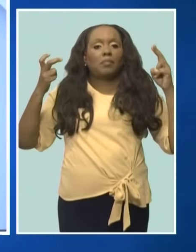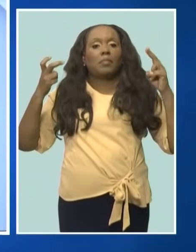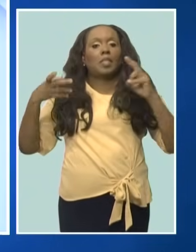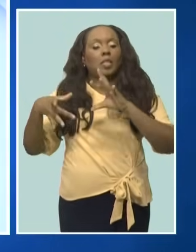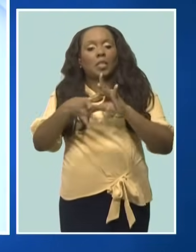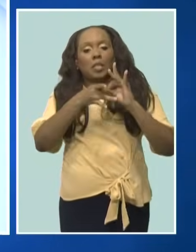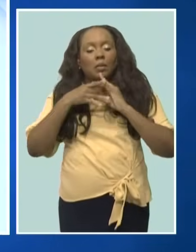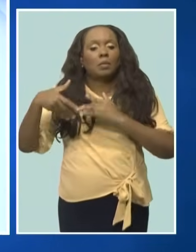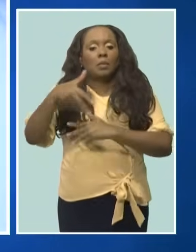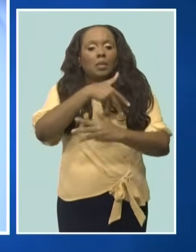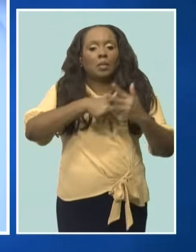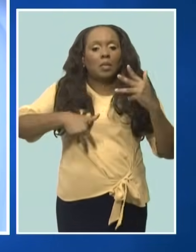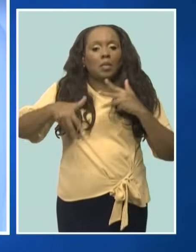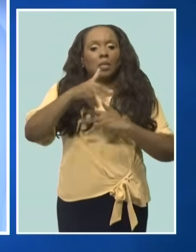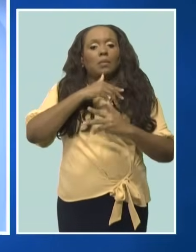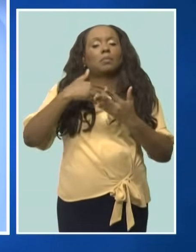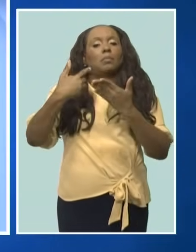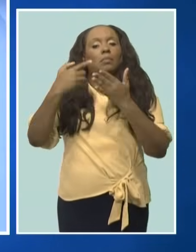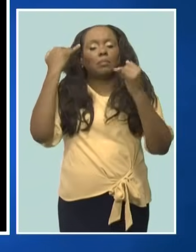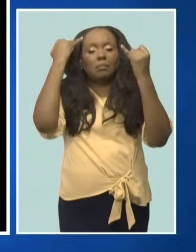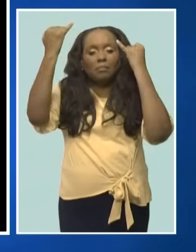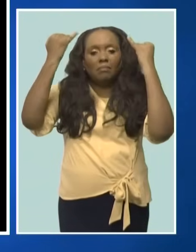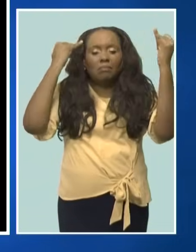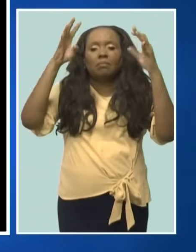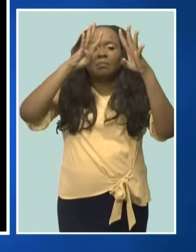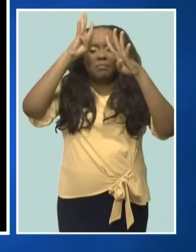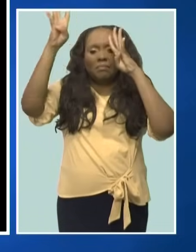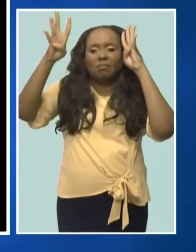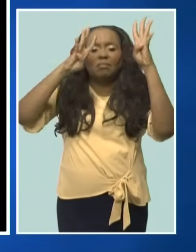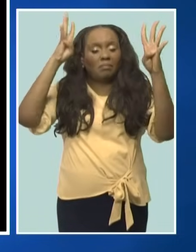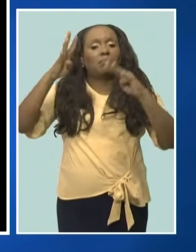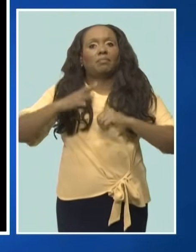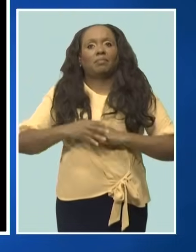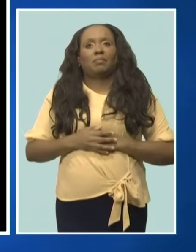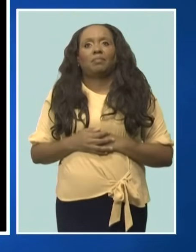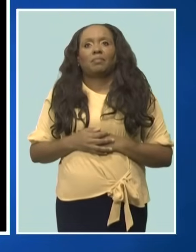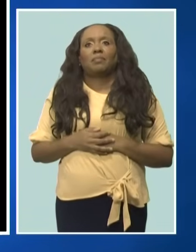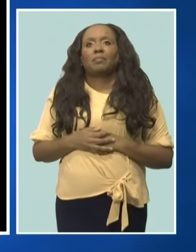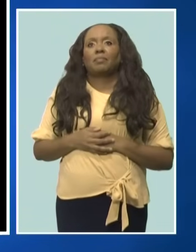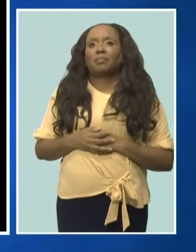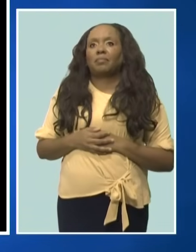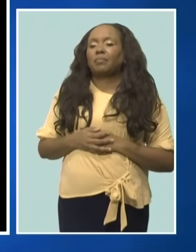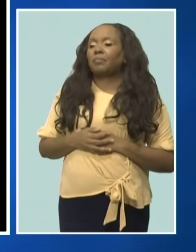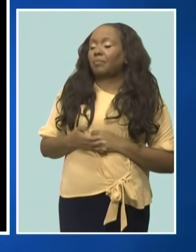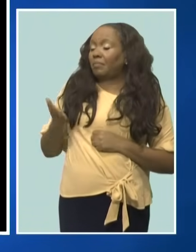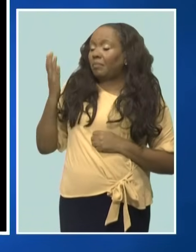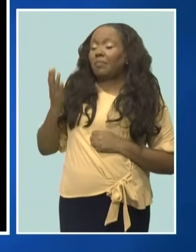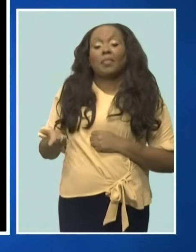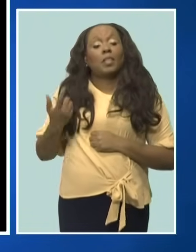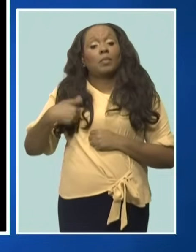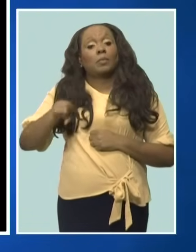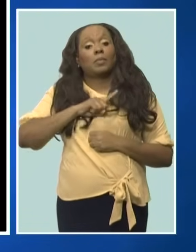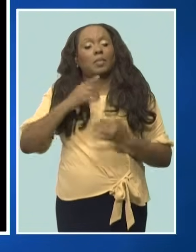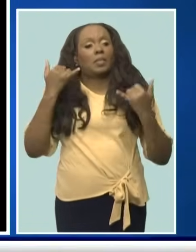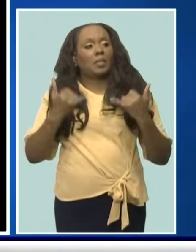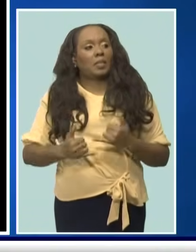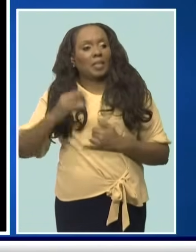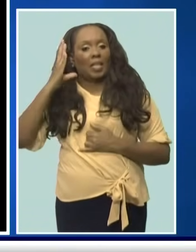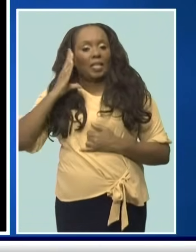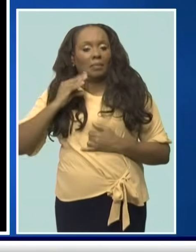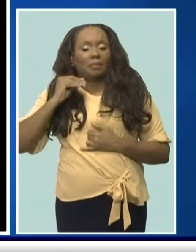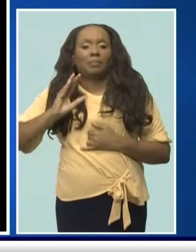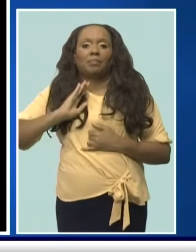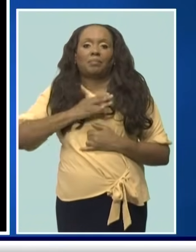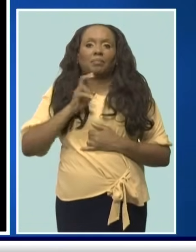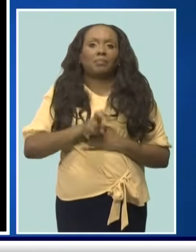Advocate, Innovate. These embody the spirit of this bicentennial journey. These are